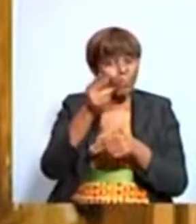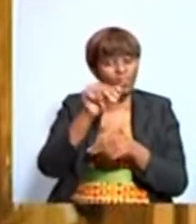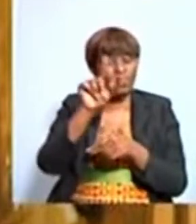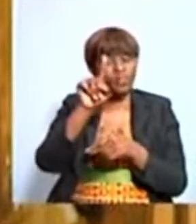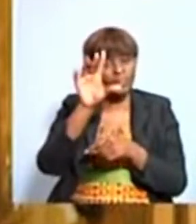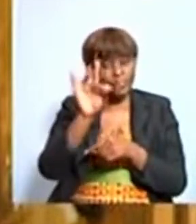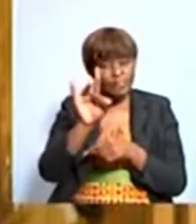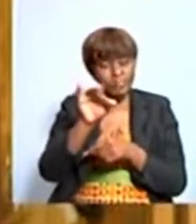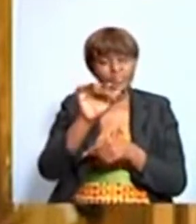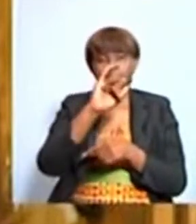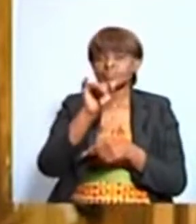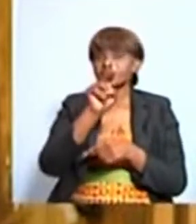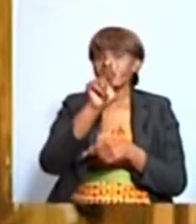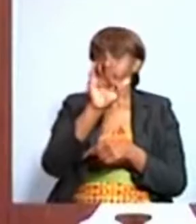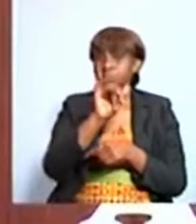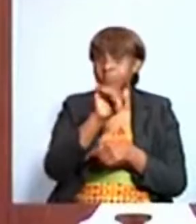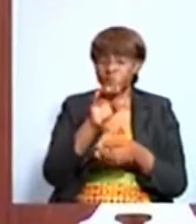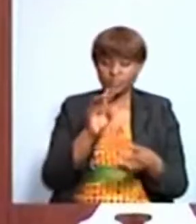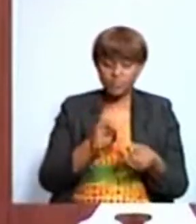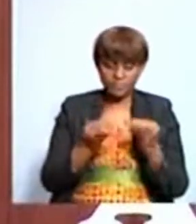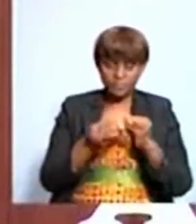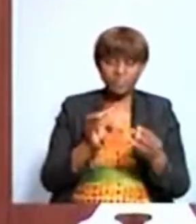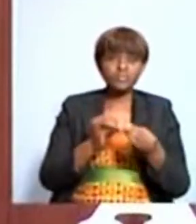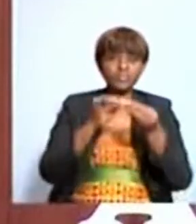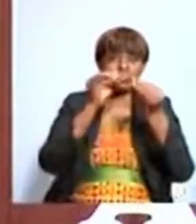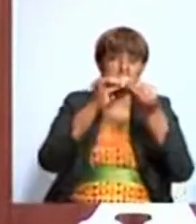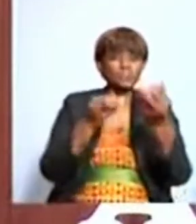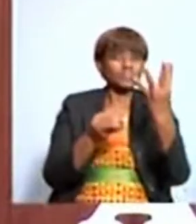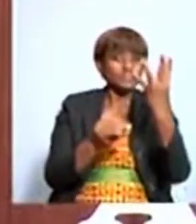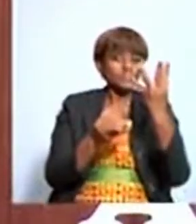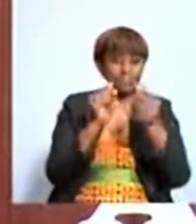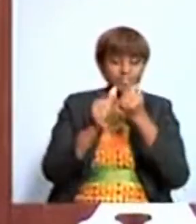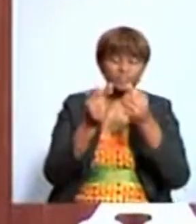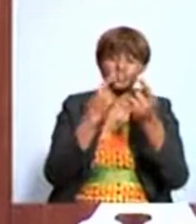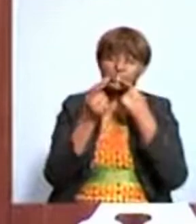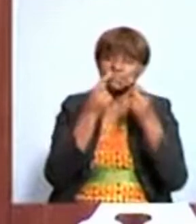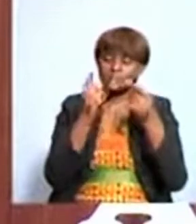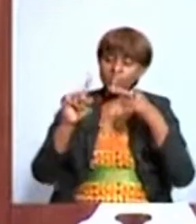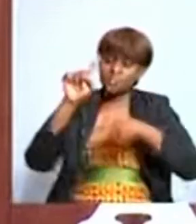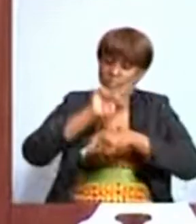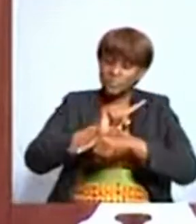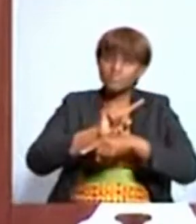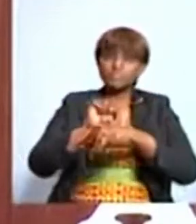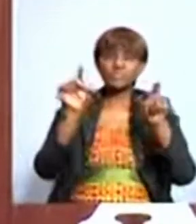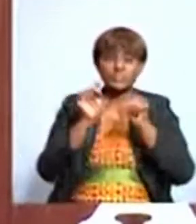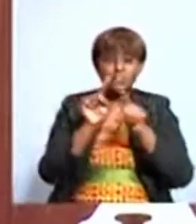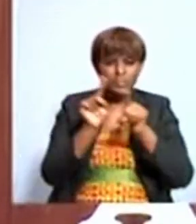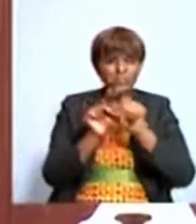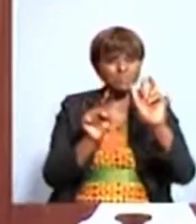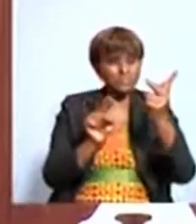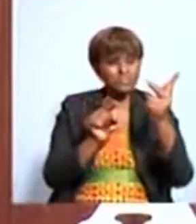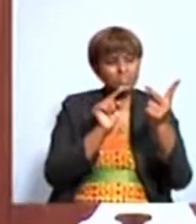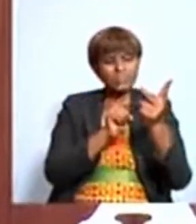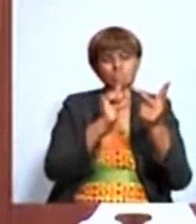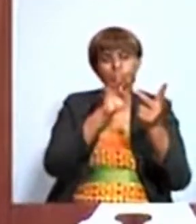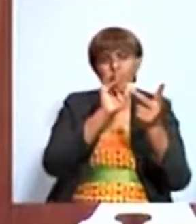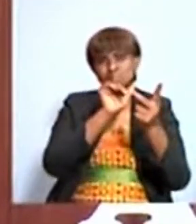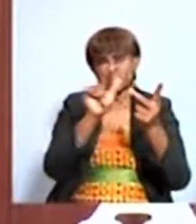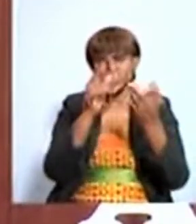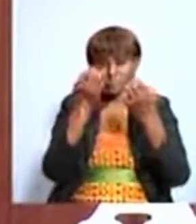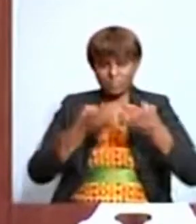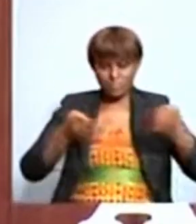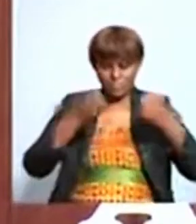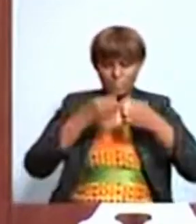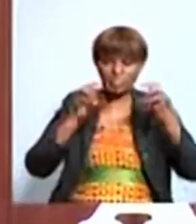20th July. We had a total number of 4 bills that were under consideration today, and the third bill was the